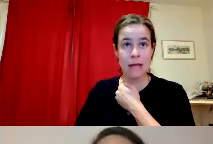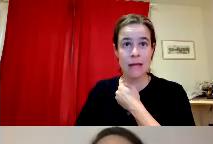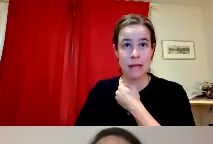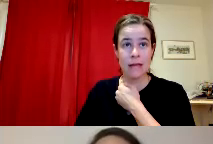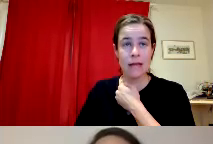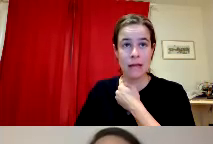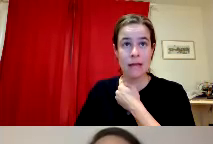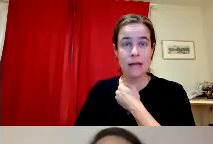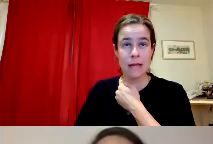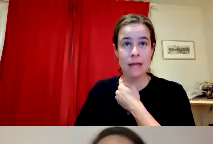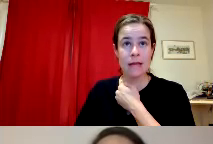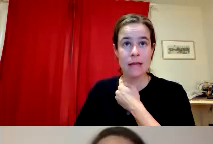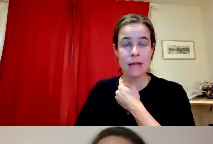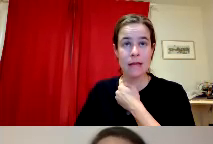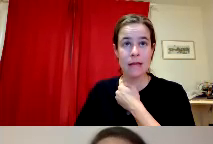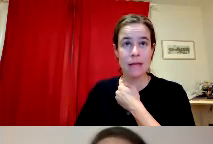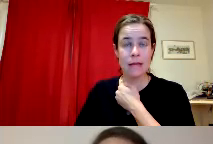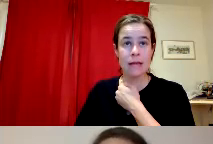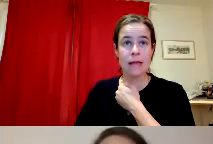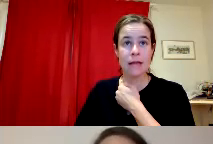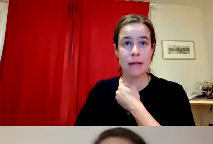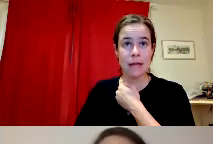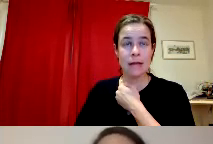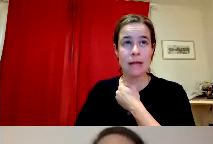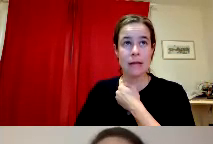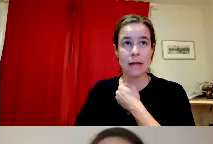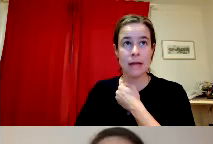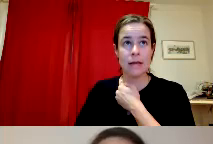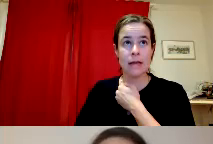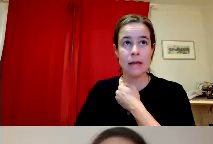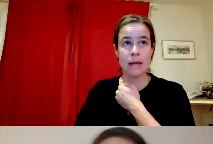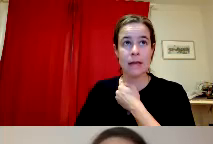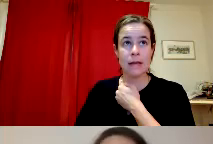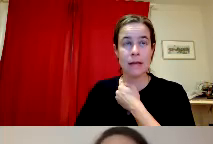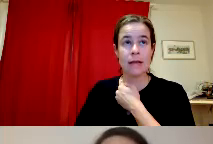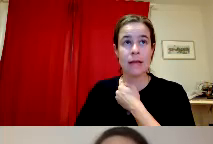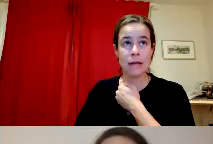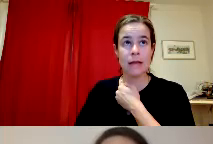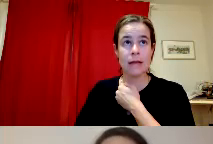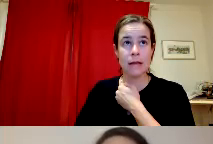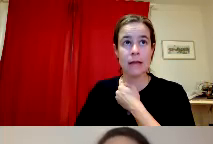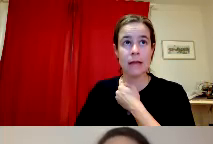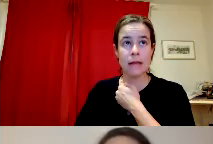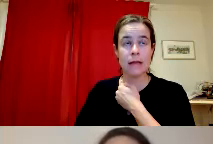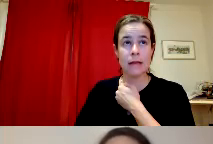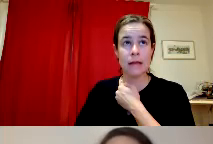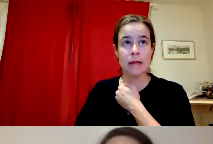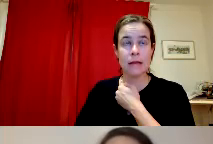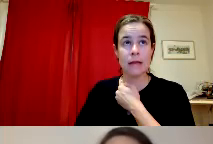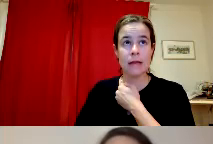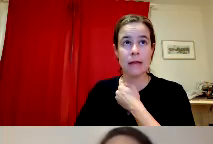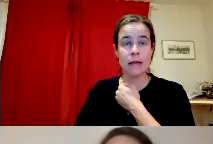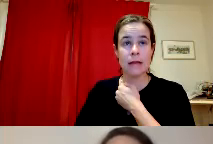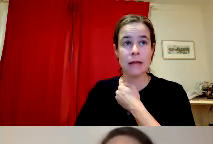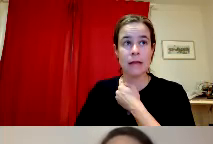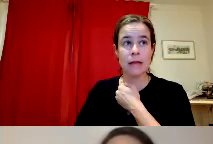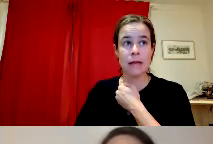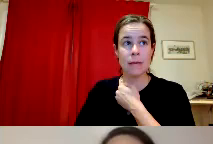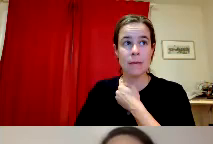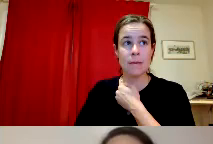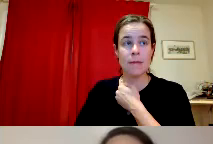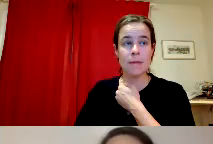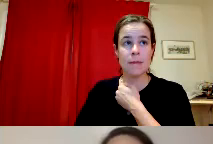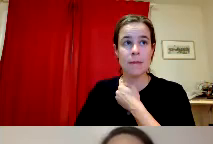2 participants who reported feeding solids in order to conserve their formula. So these babies are less than 6 months